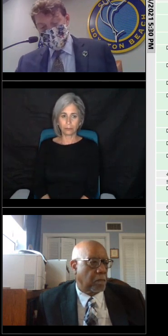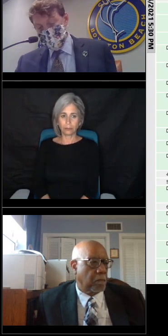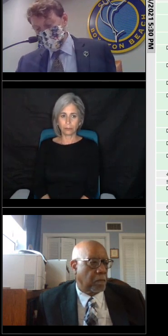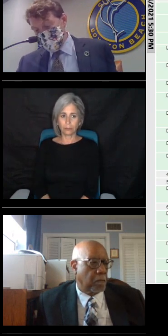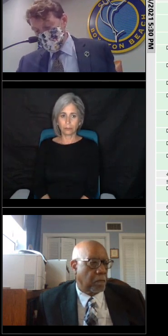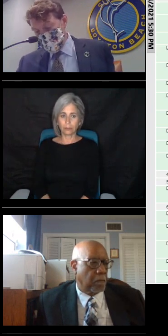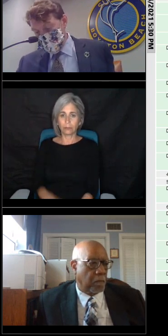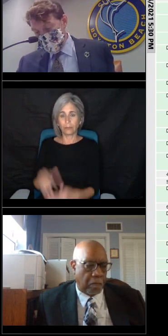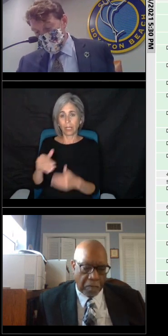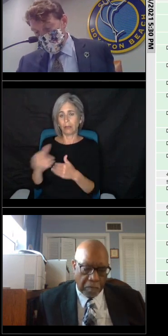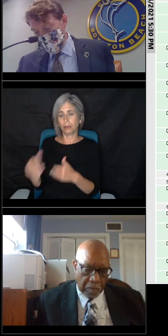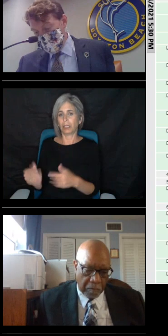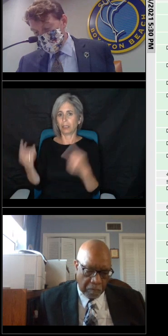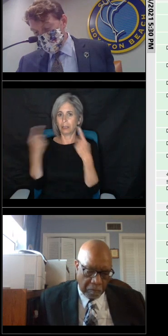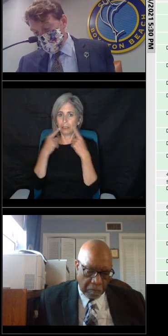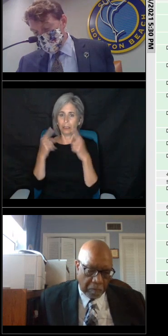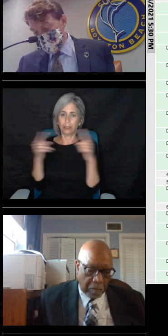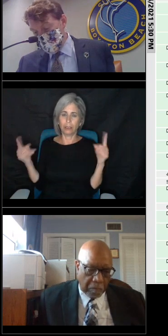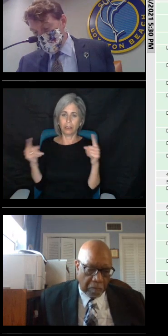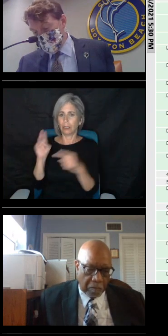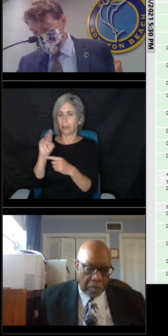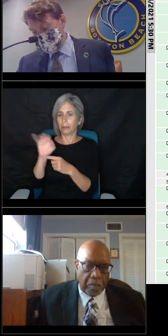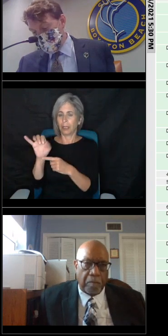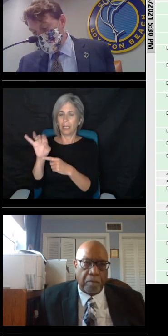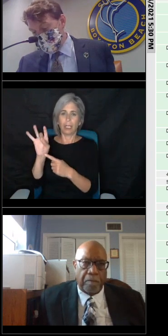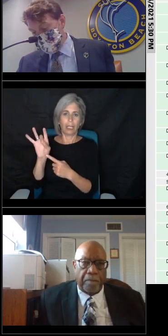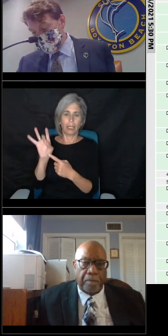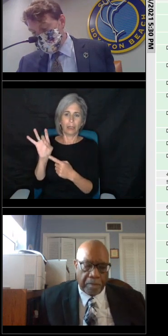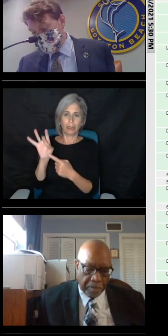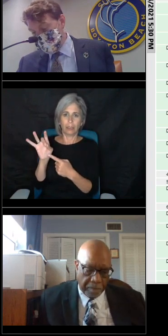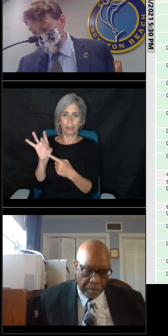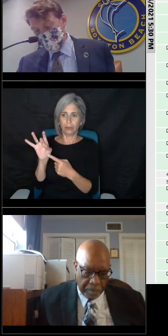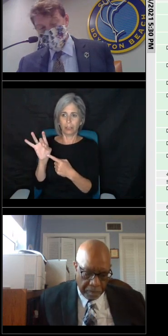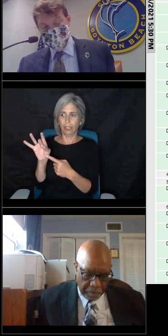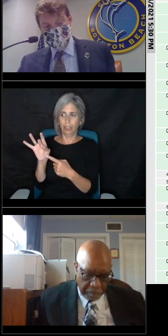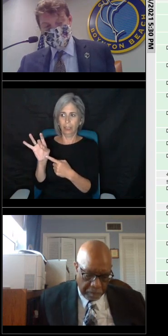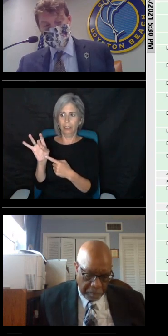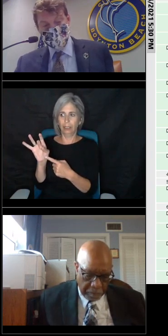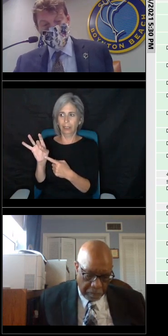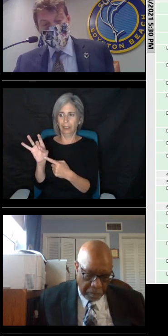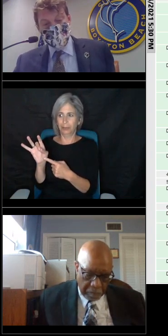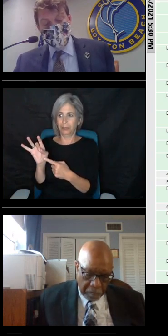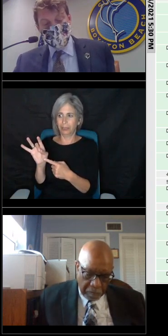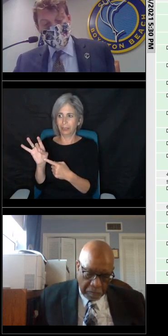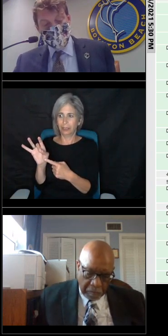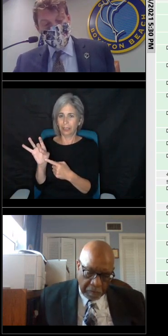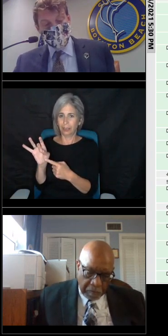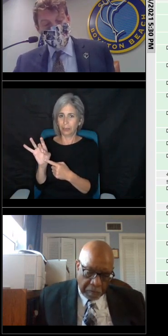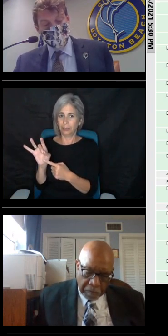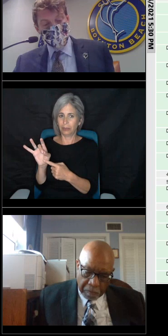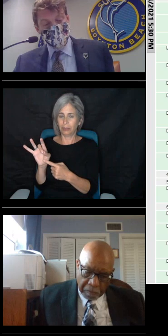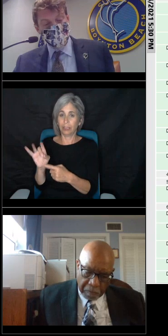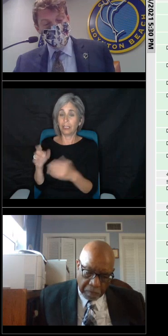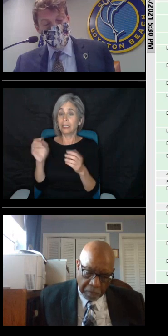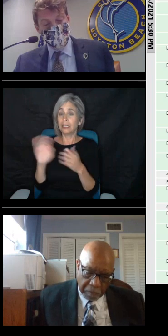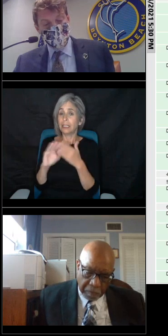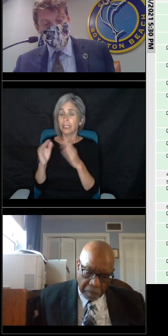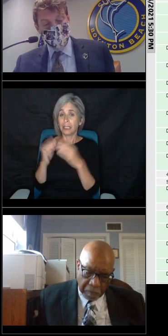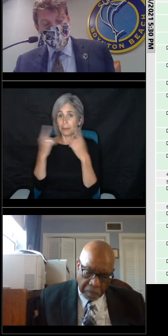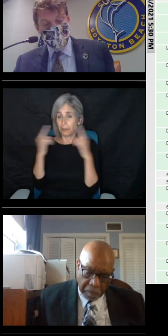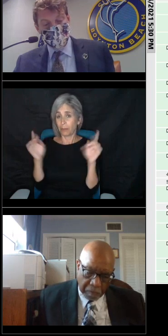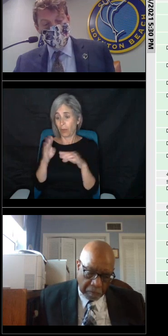Our next proclamation is for May 8th, 2021 as John Lewis National Day of Action. City of Boynton Beach